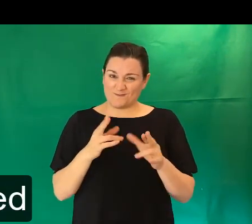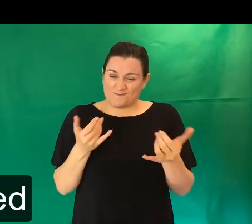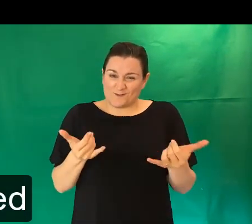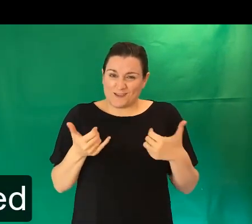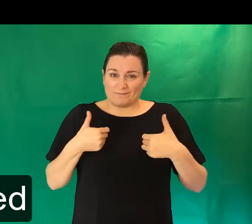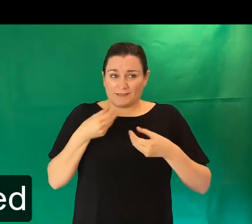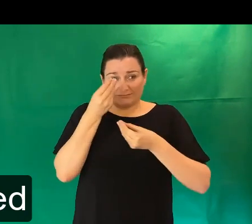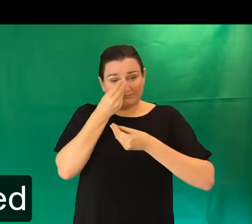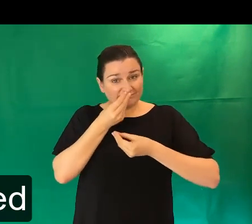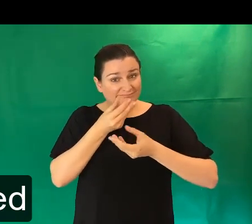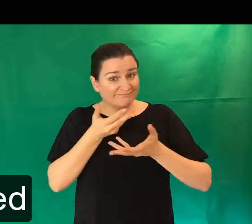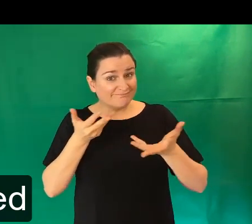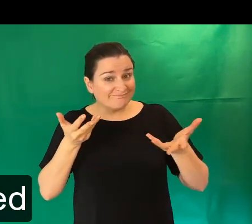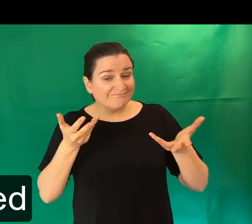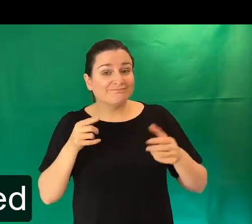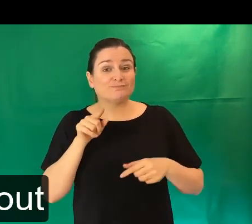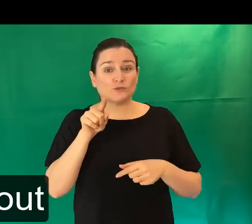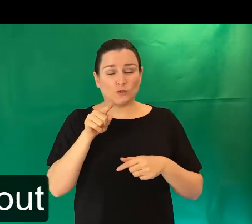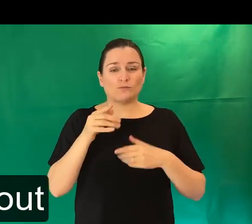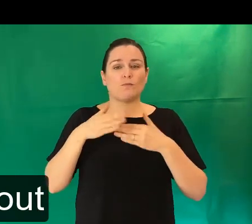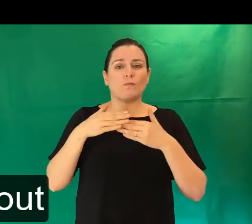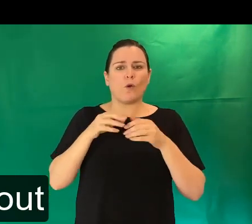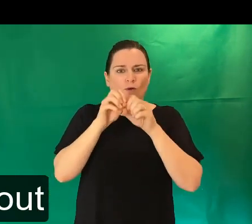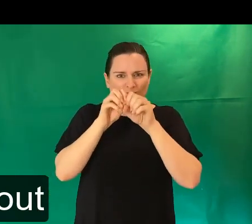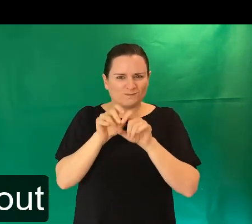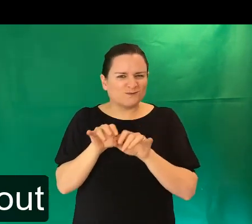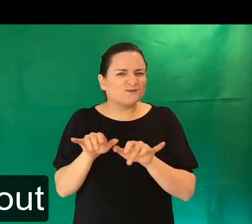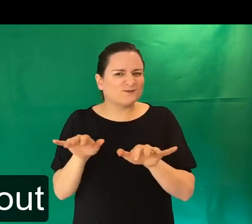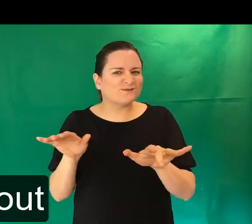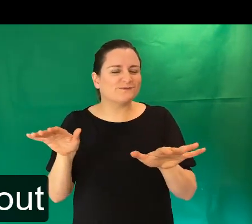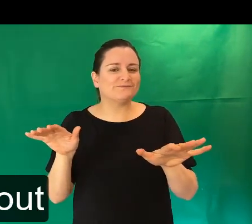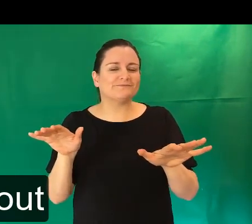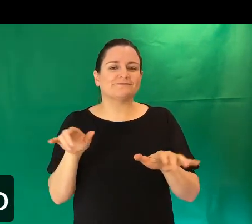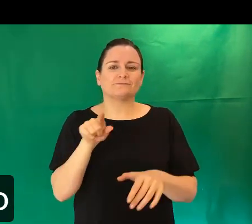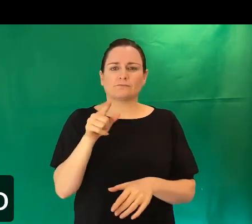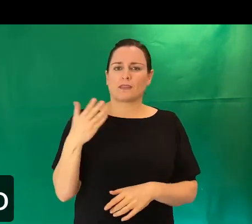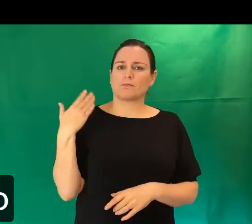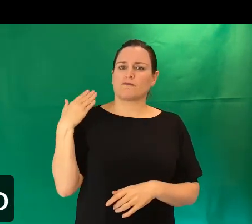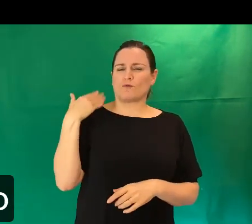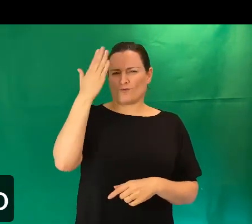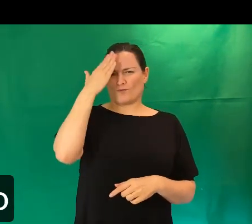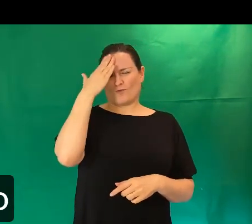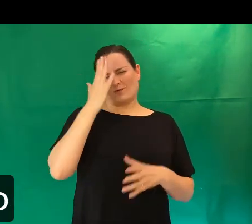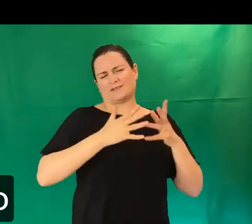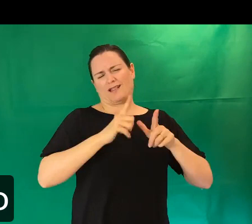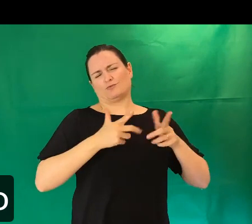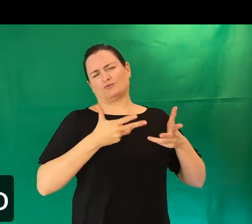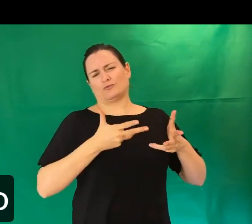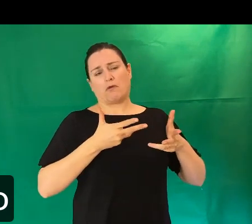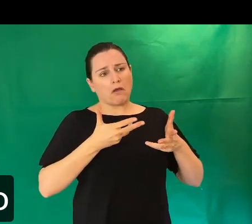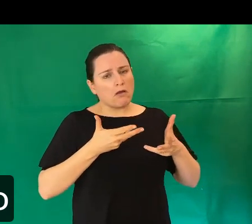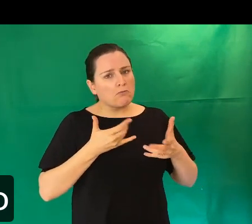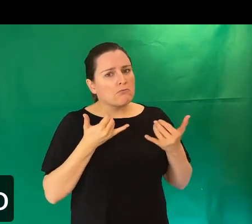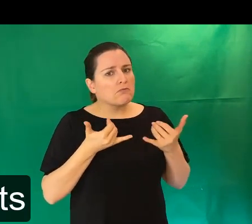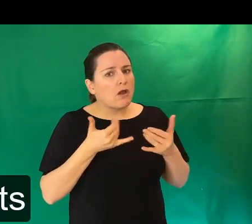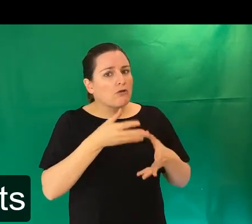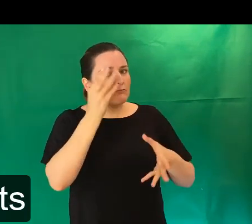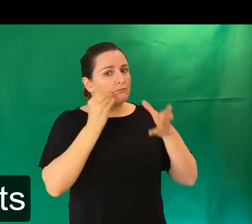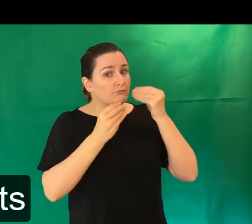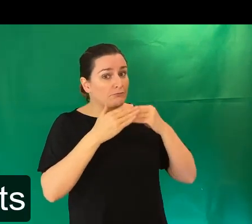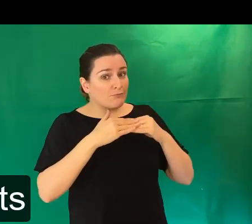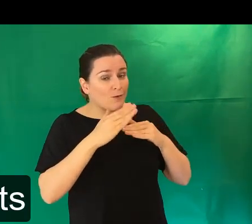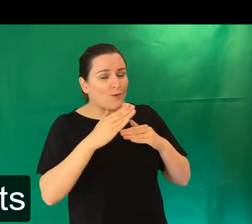to spread what you have learned and what you maybe already knew about sign languages to your colleagues, to